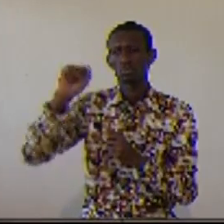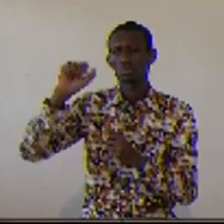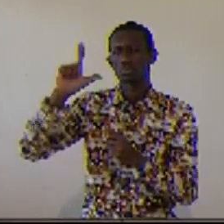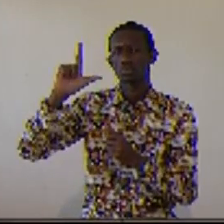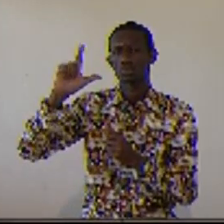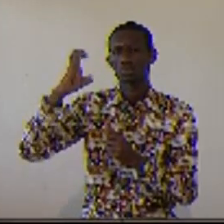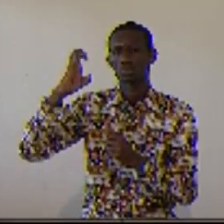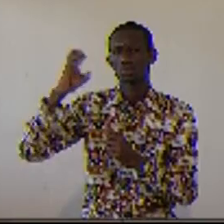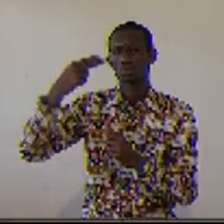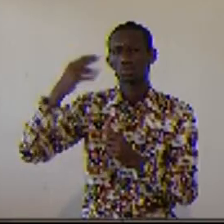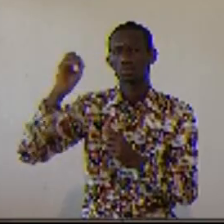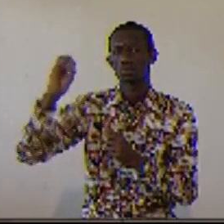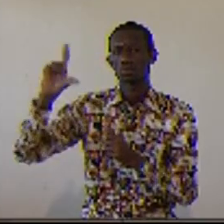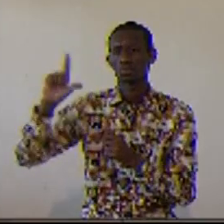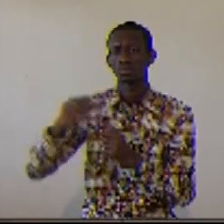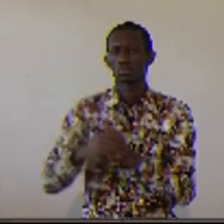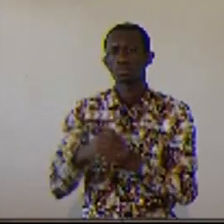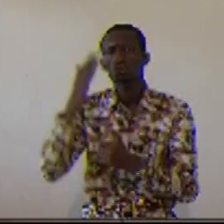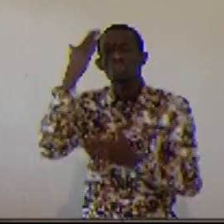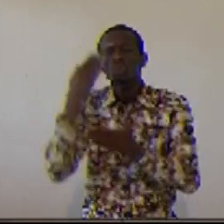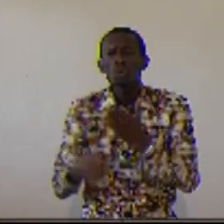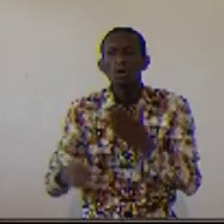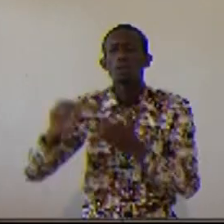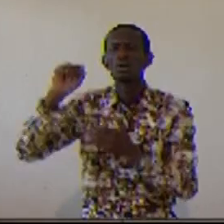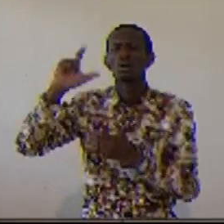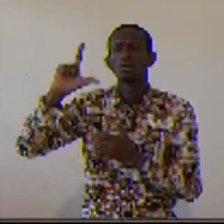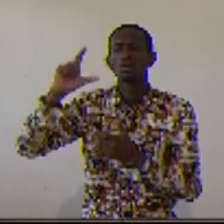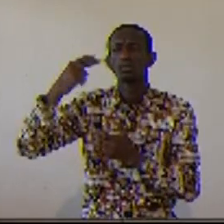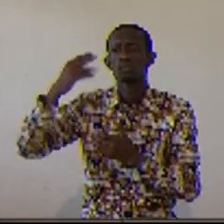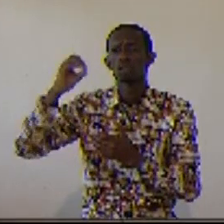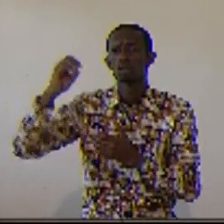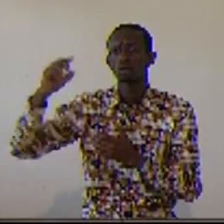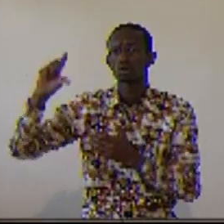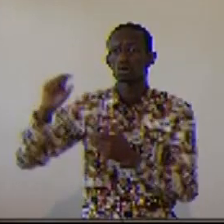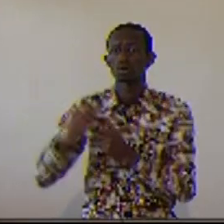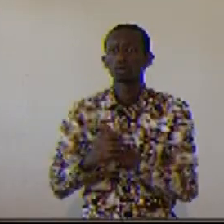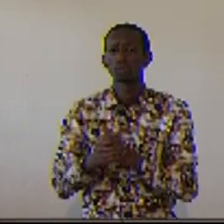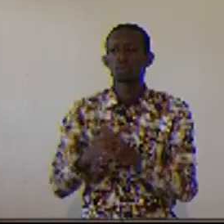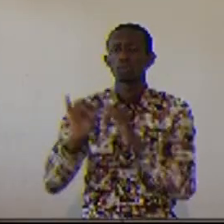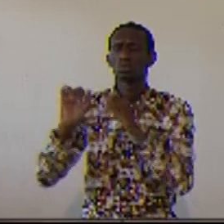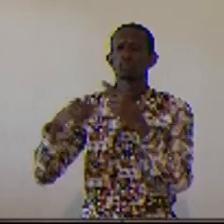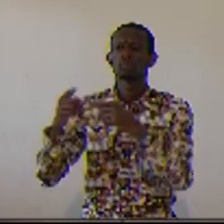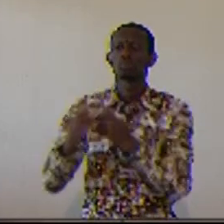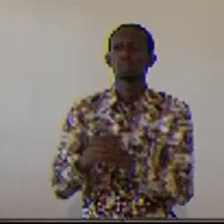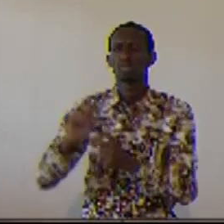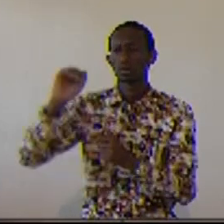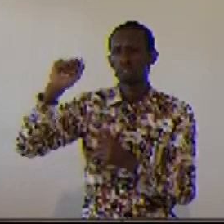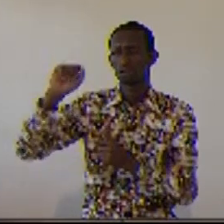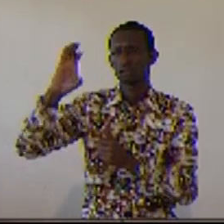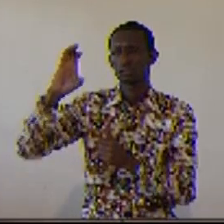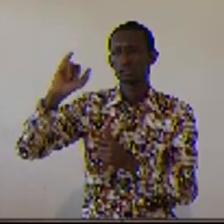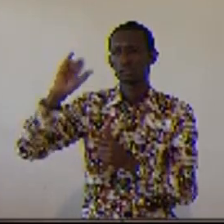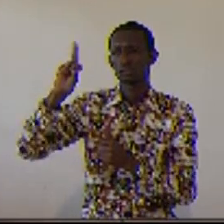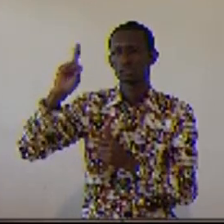alcohols are less acidic is that when they react with water, that ethoxide ion that is